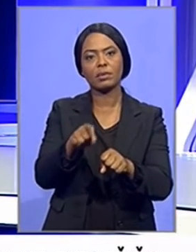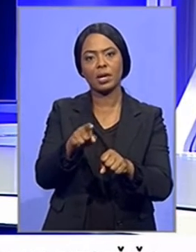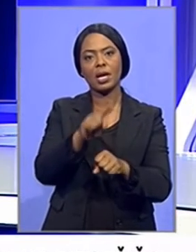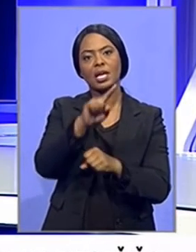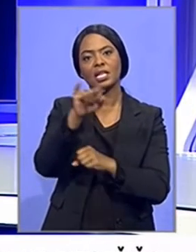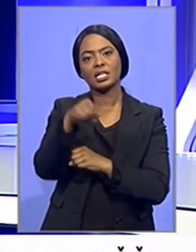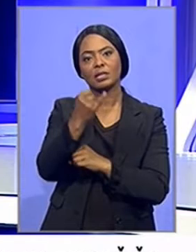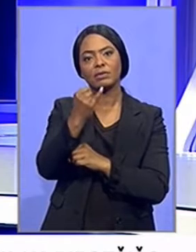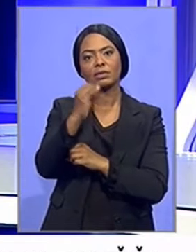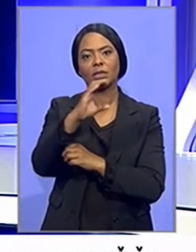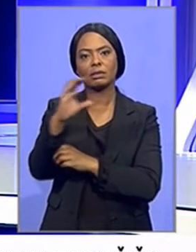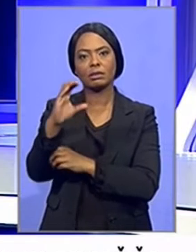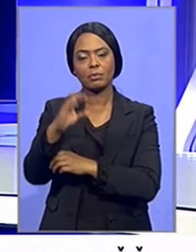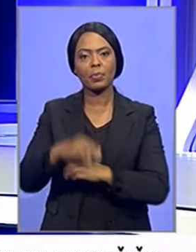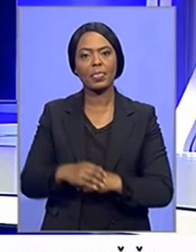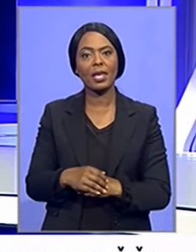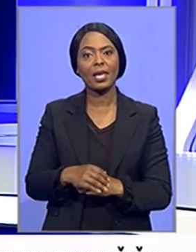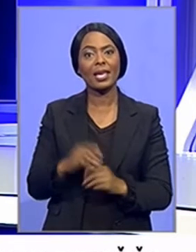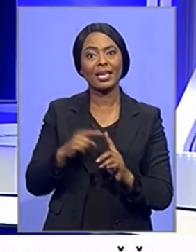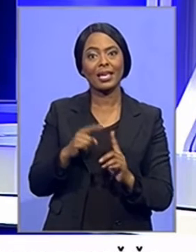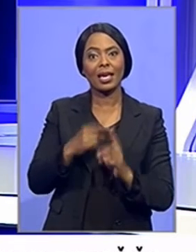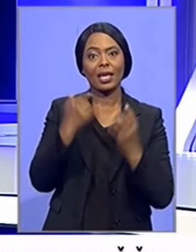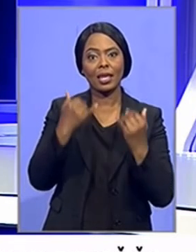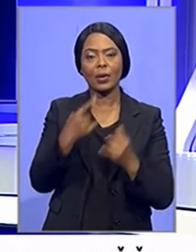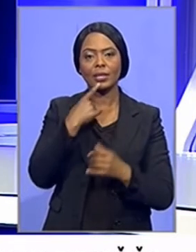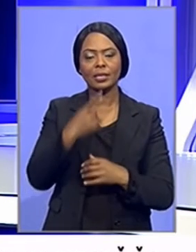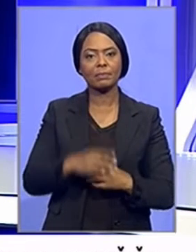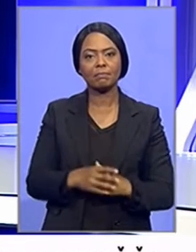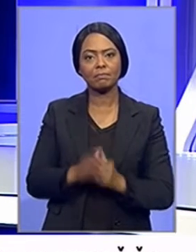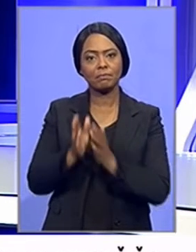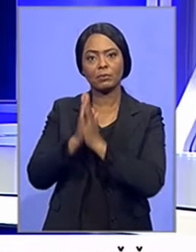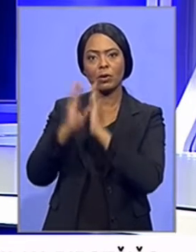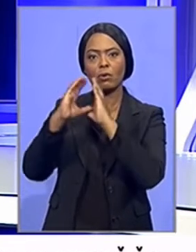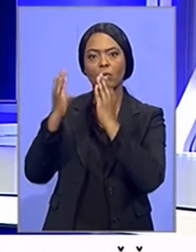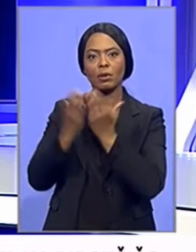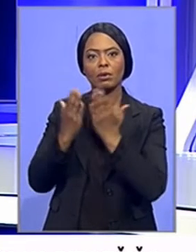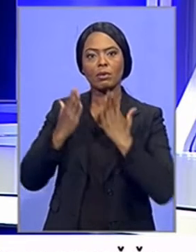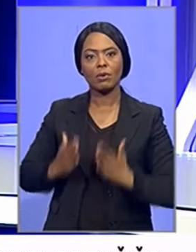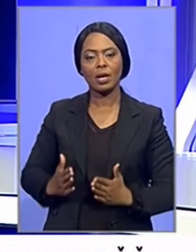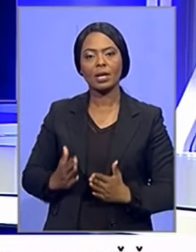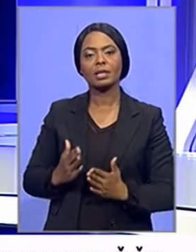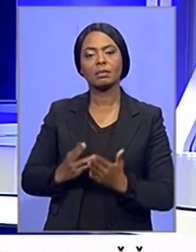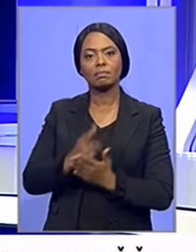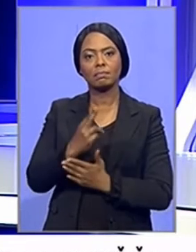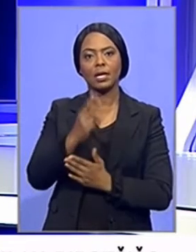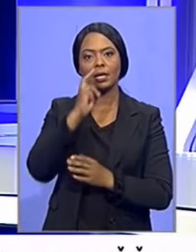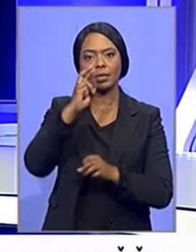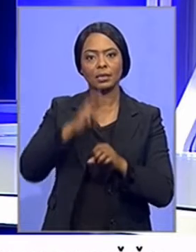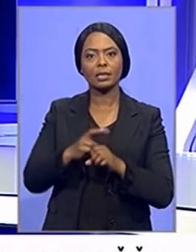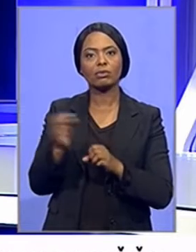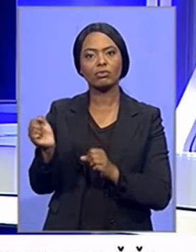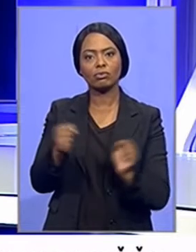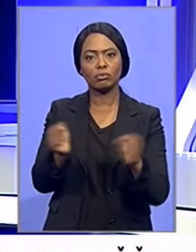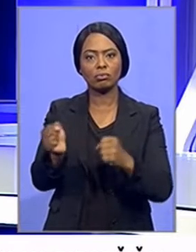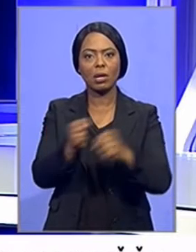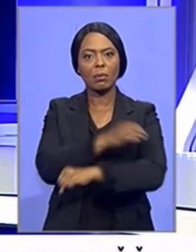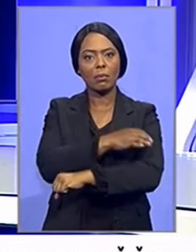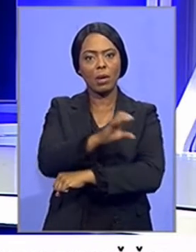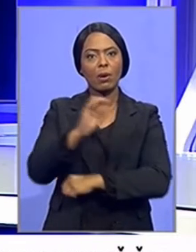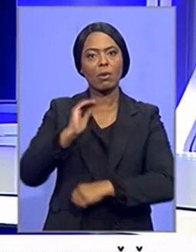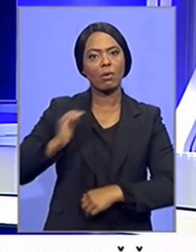Ditaba ka nama o ipiletsa go Khomisene ya Ditirelo Toka le mmušo ka bona gore go matlafatswa ga basadi o se felele